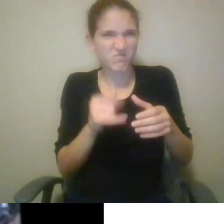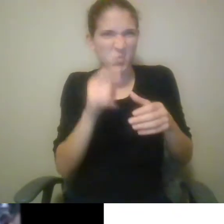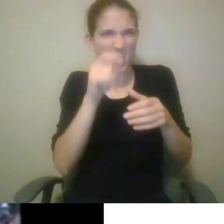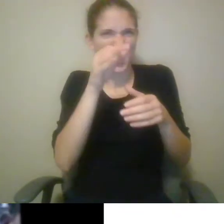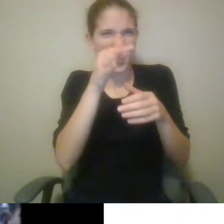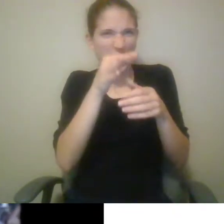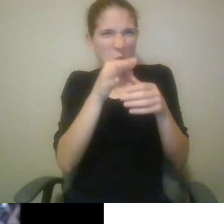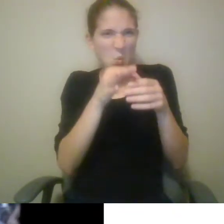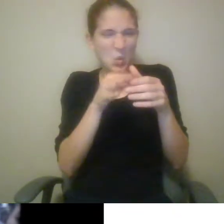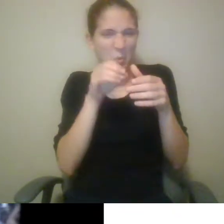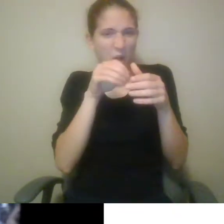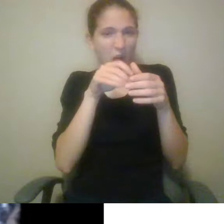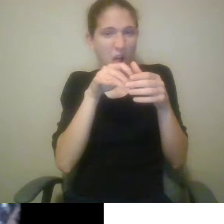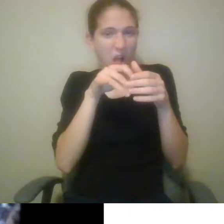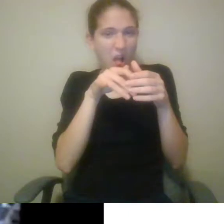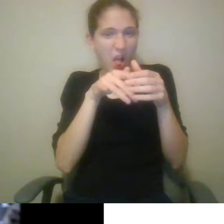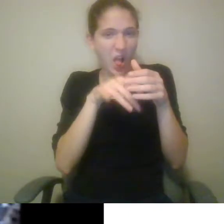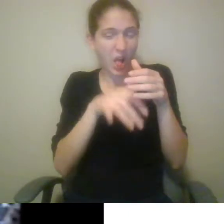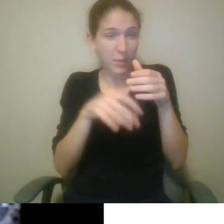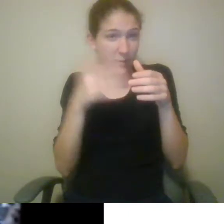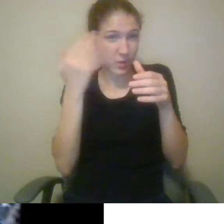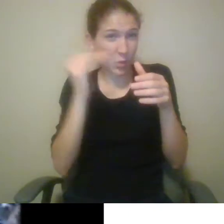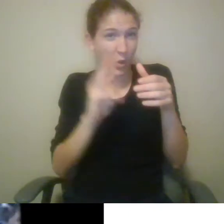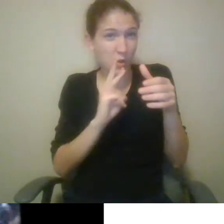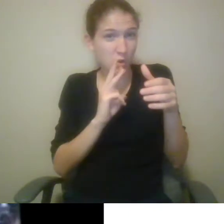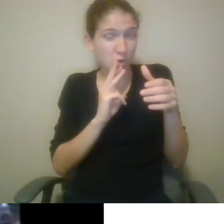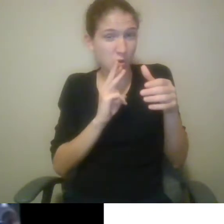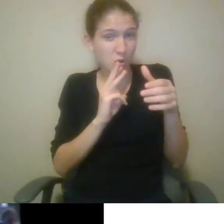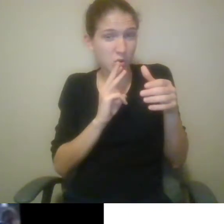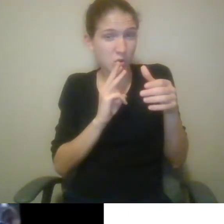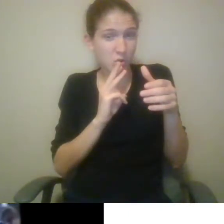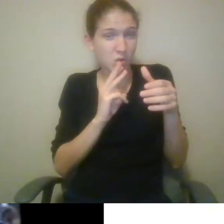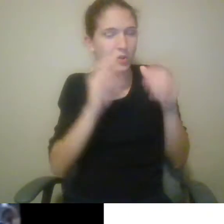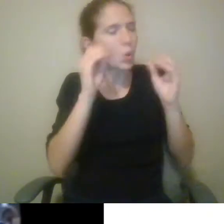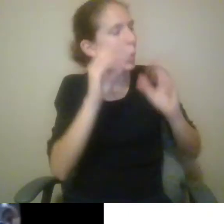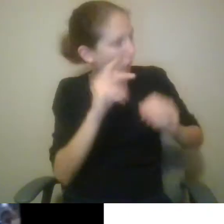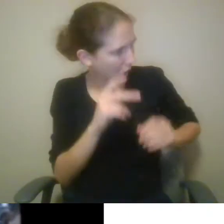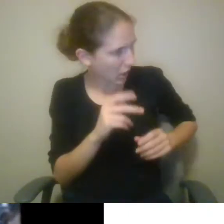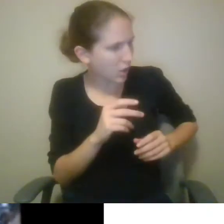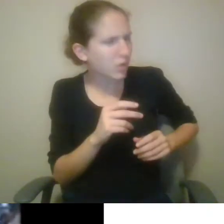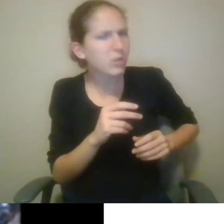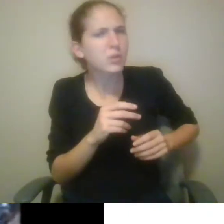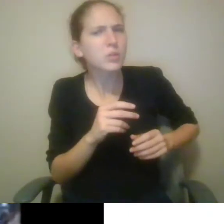apart. Because of the water. Okay, so you think it's spreading apart and doing what?